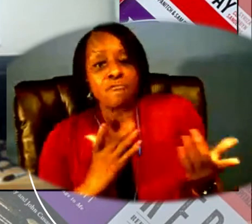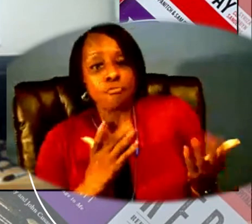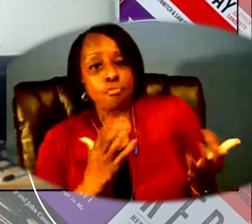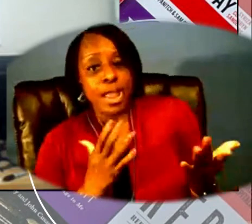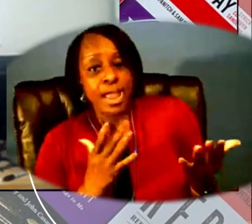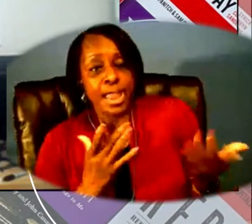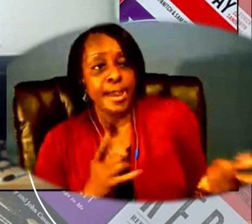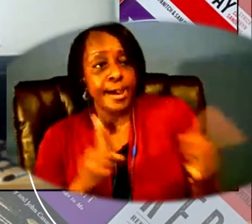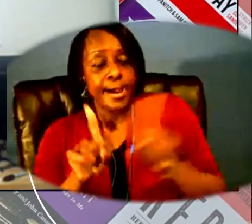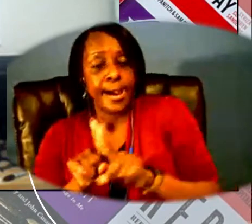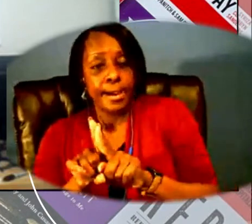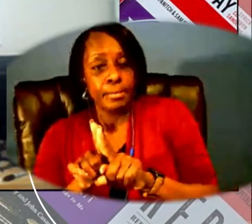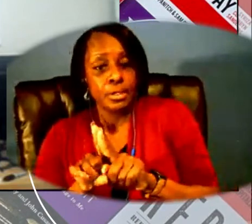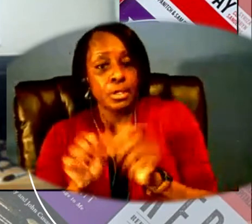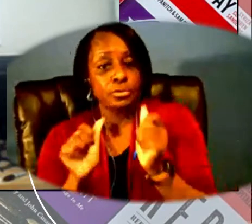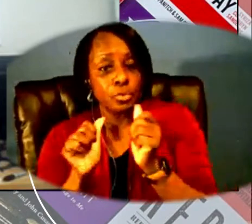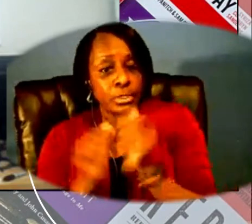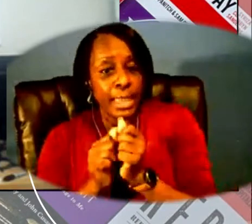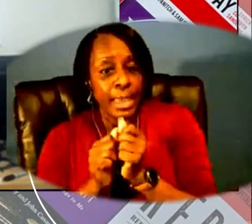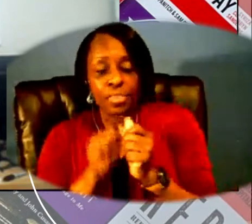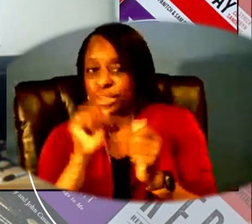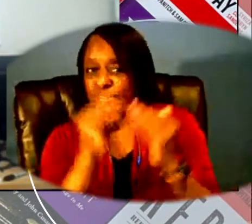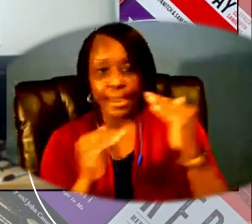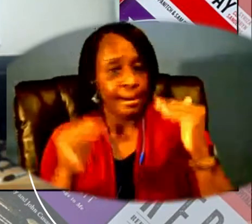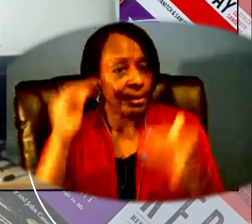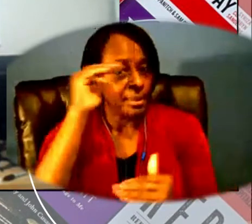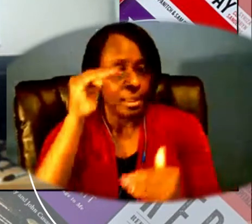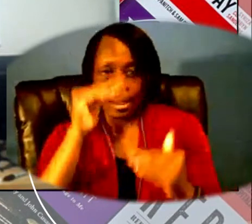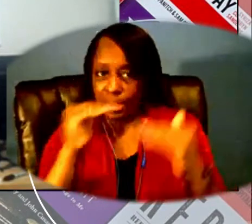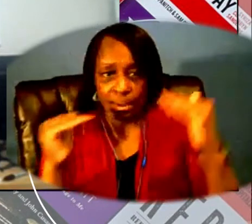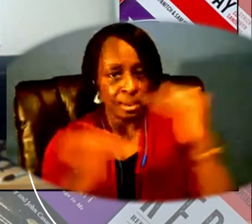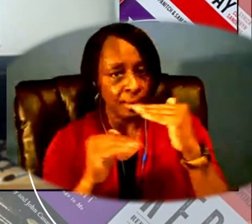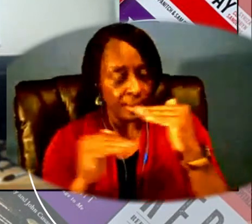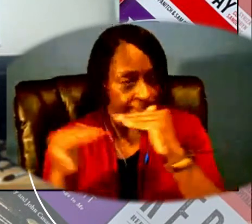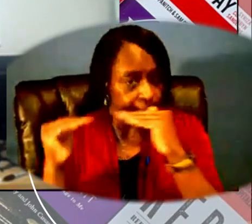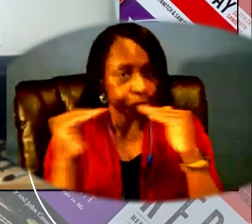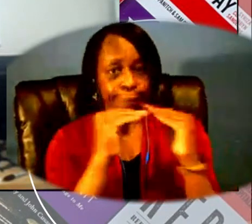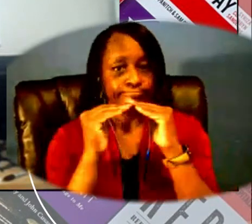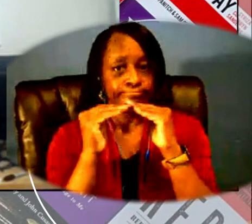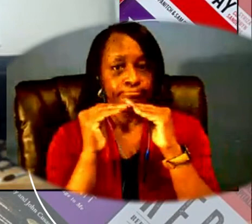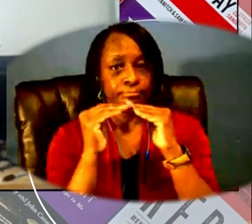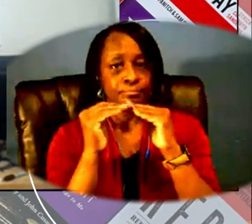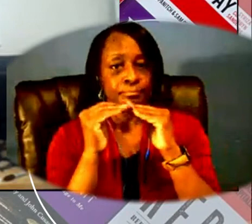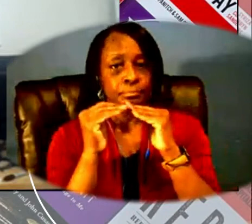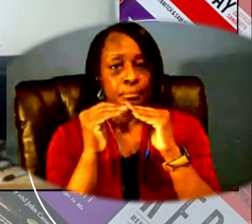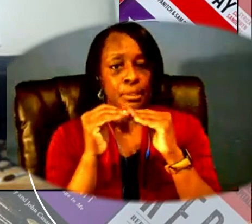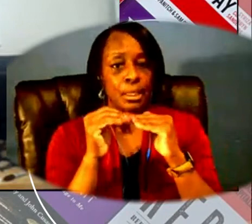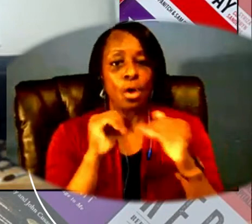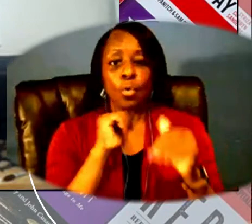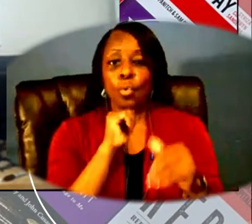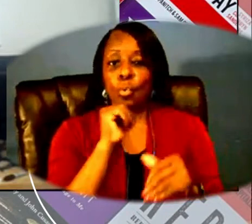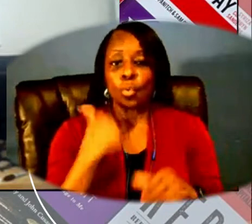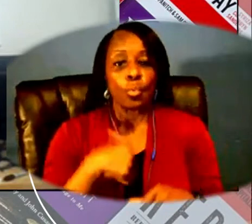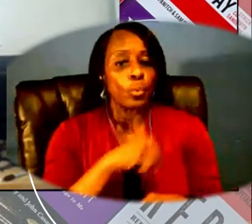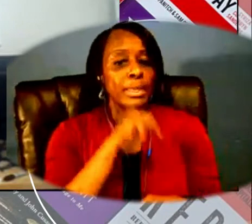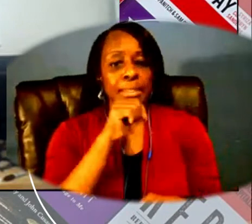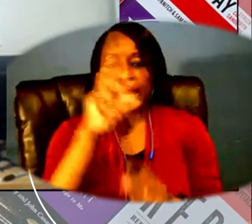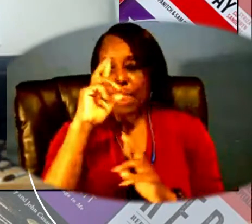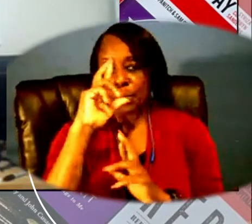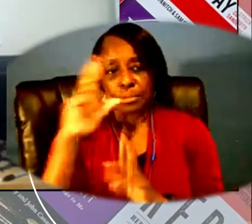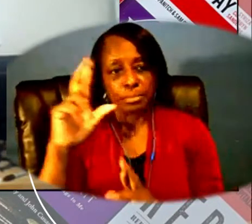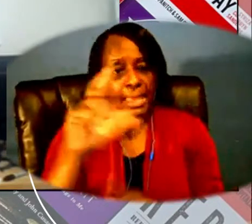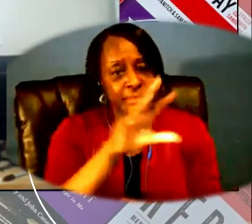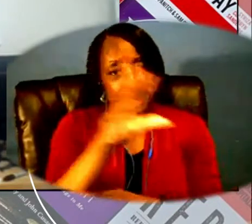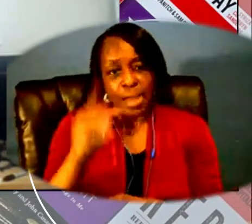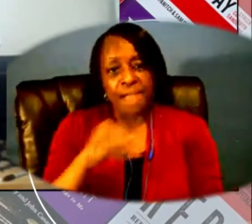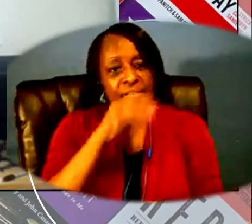them, not above them or before them. And we have disrespected them. We